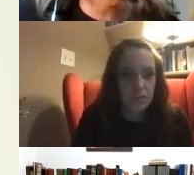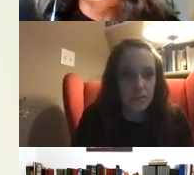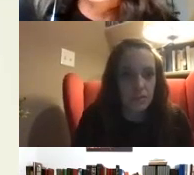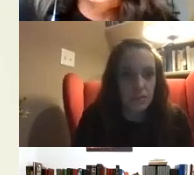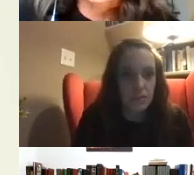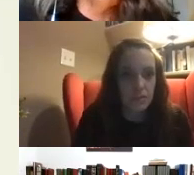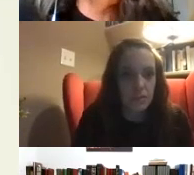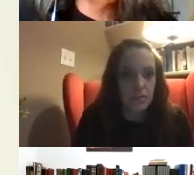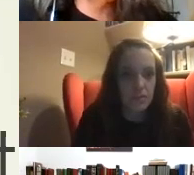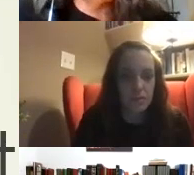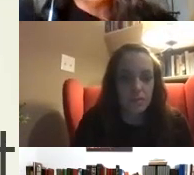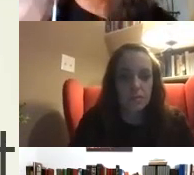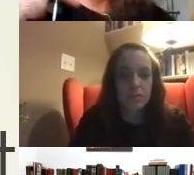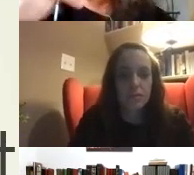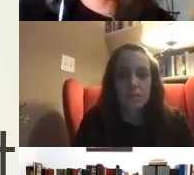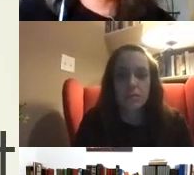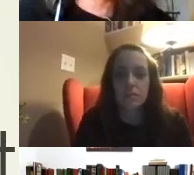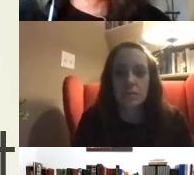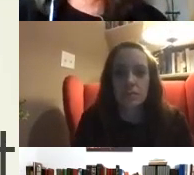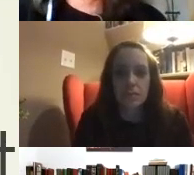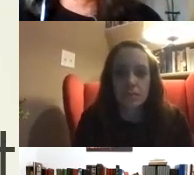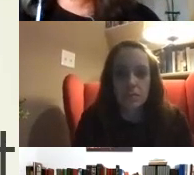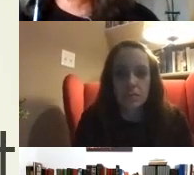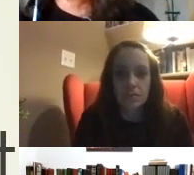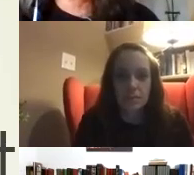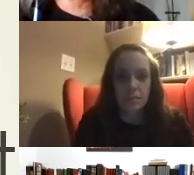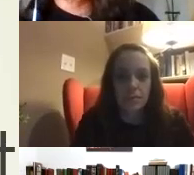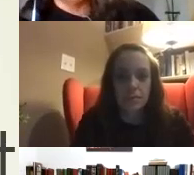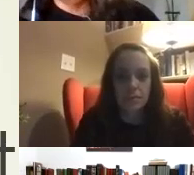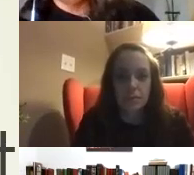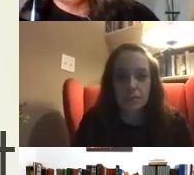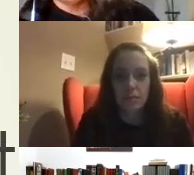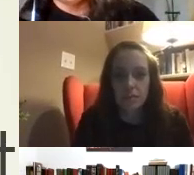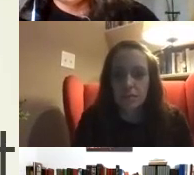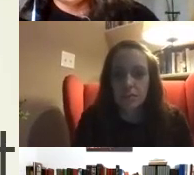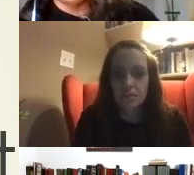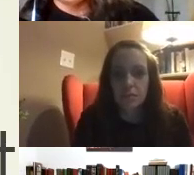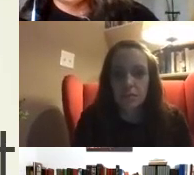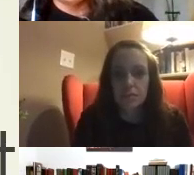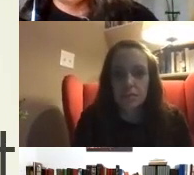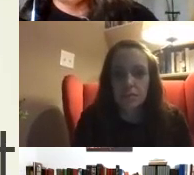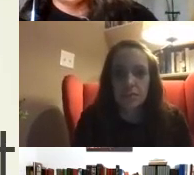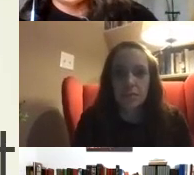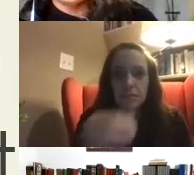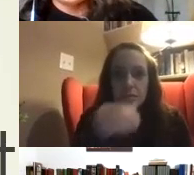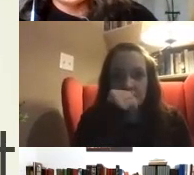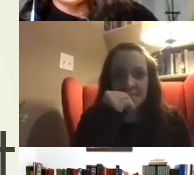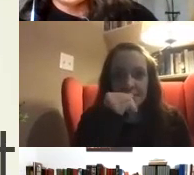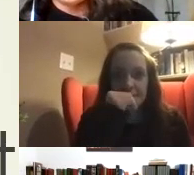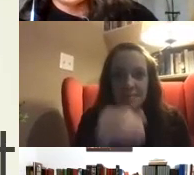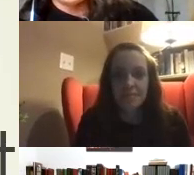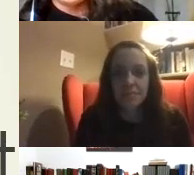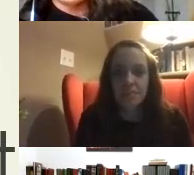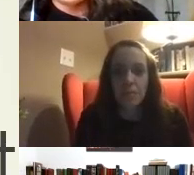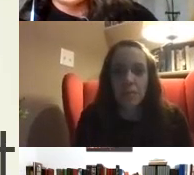there we go. Can we go to the next slide? There we go. So this slide I